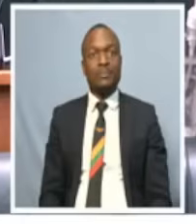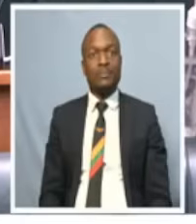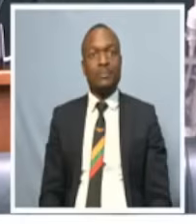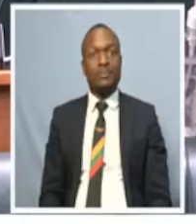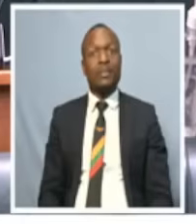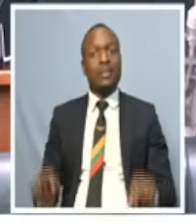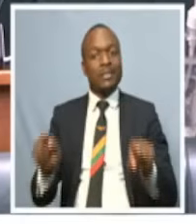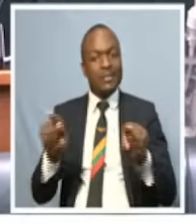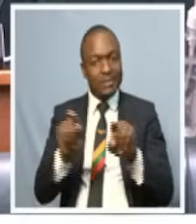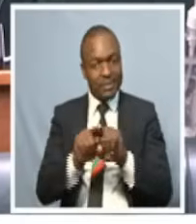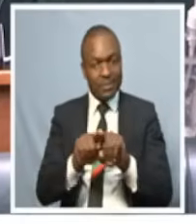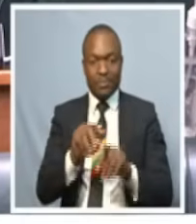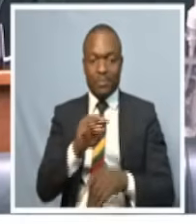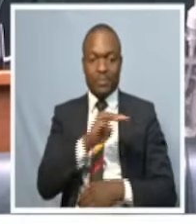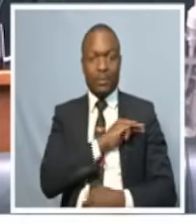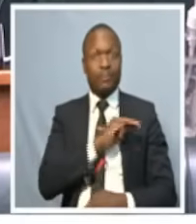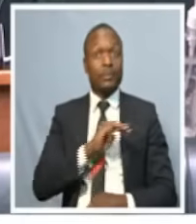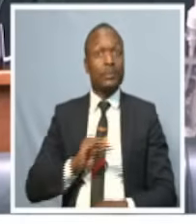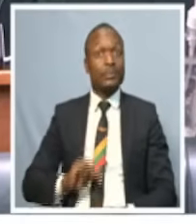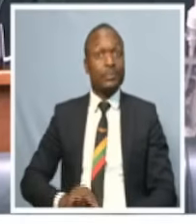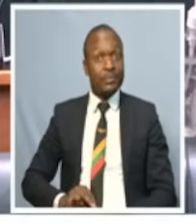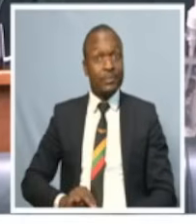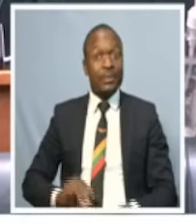that the same members